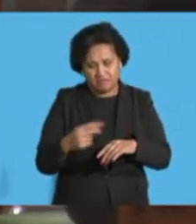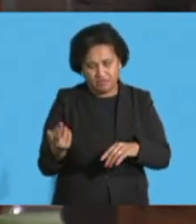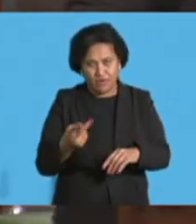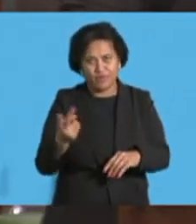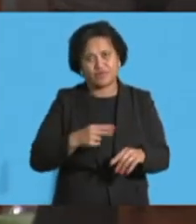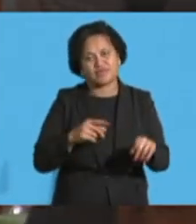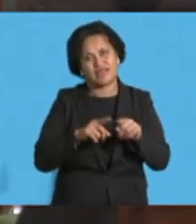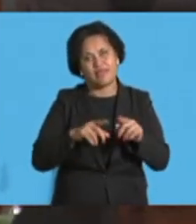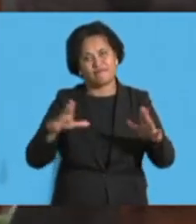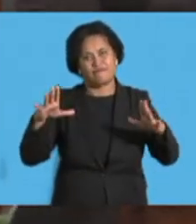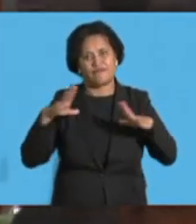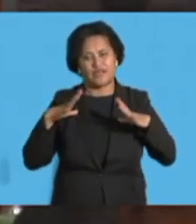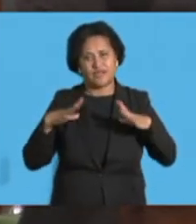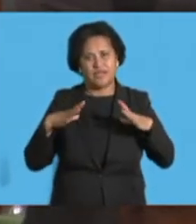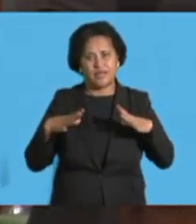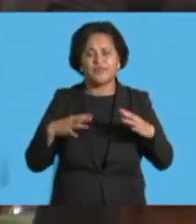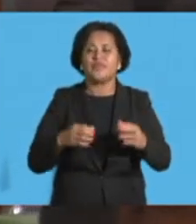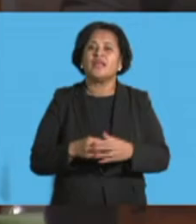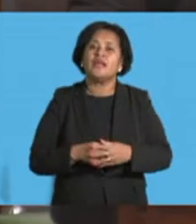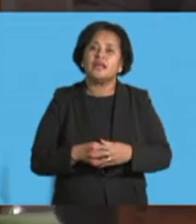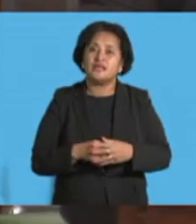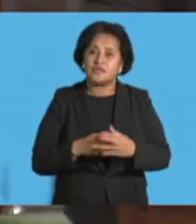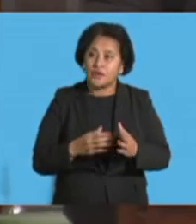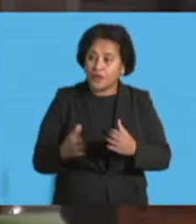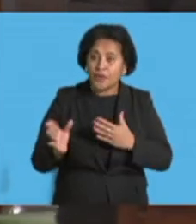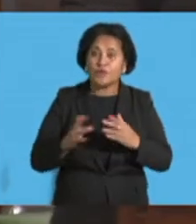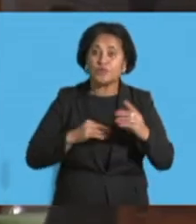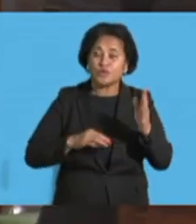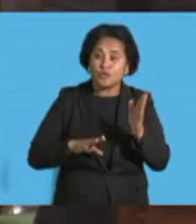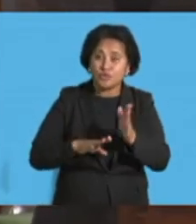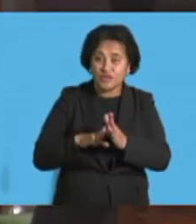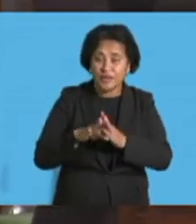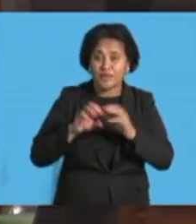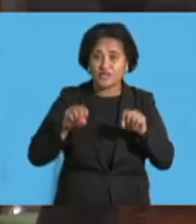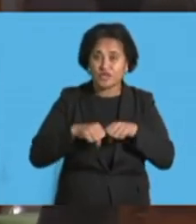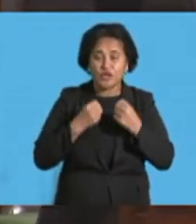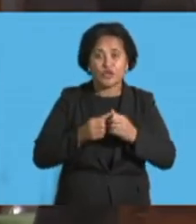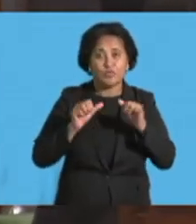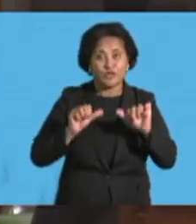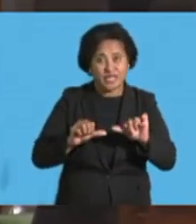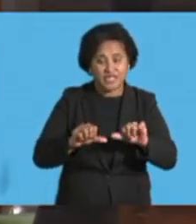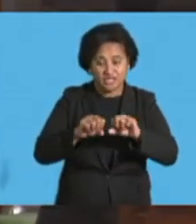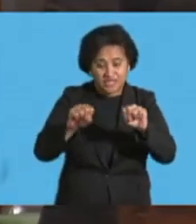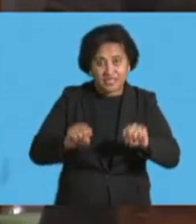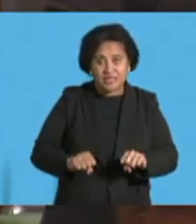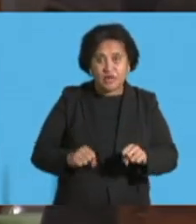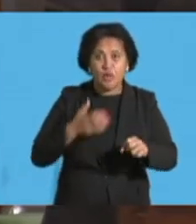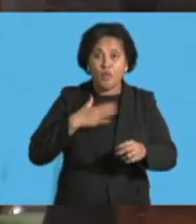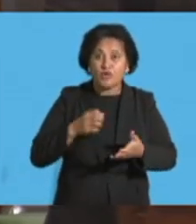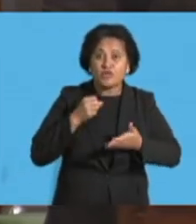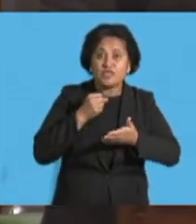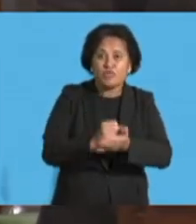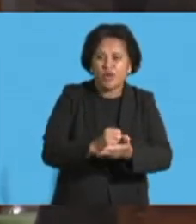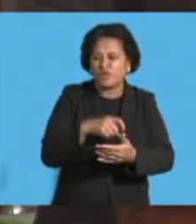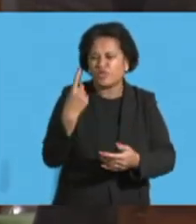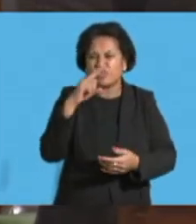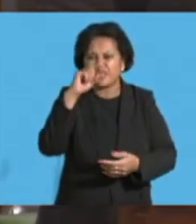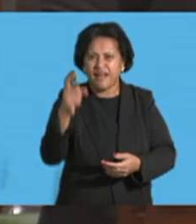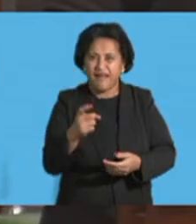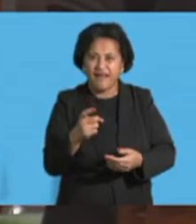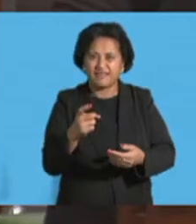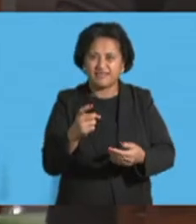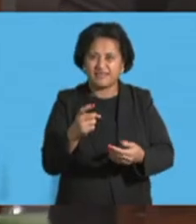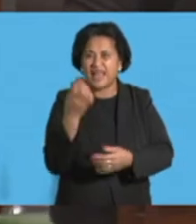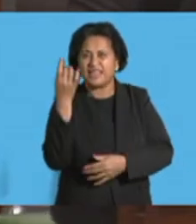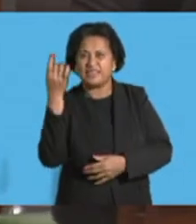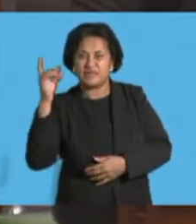Madam Speaker, in aiming to progressively developing social protection systems to to support those who cannot support themselves, and to